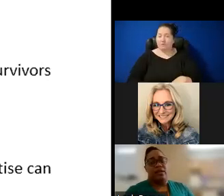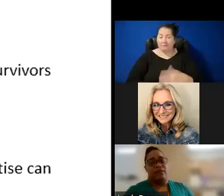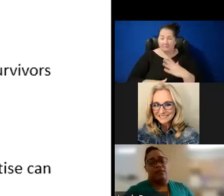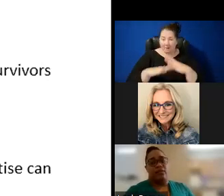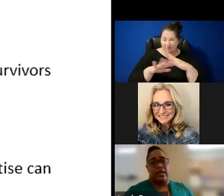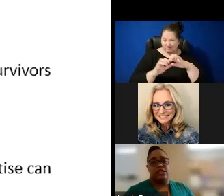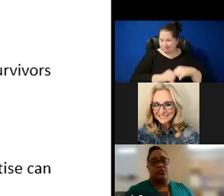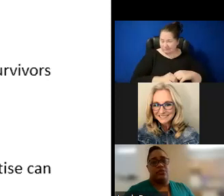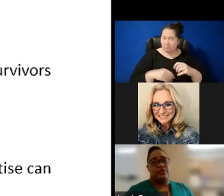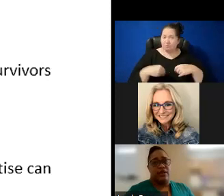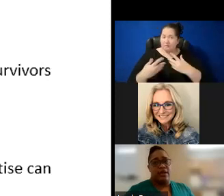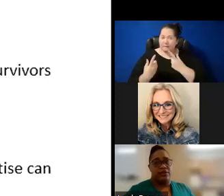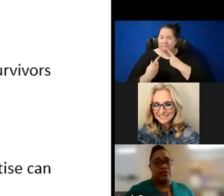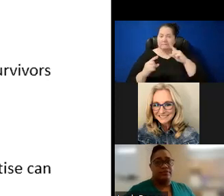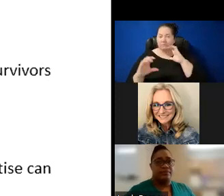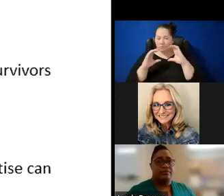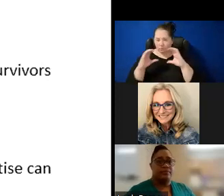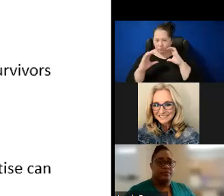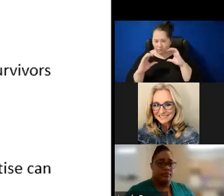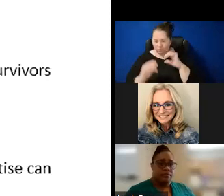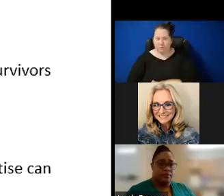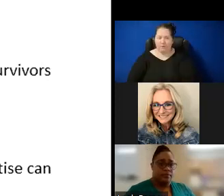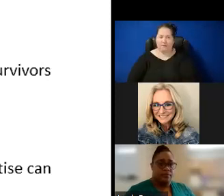providing effective communication with survivors.